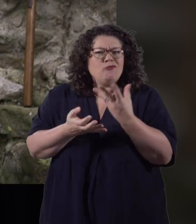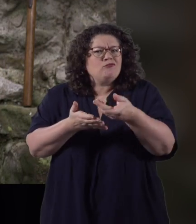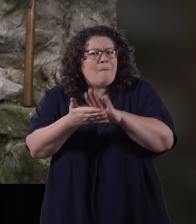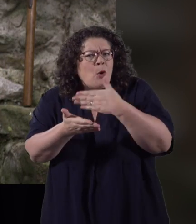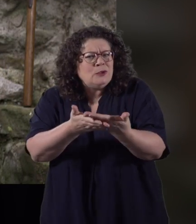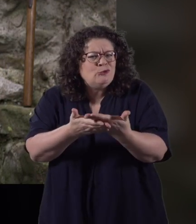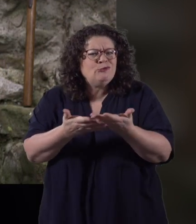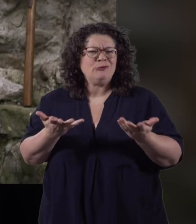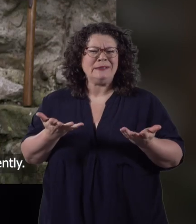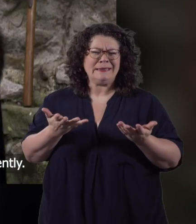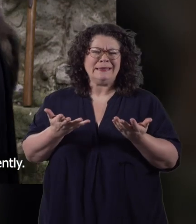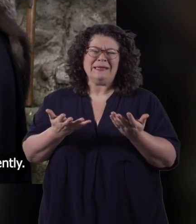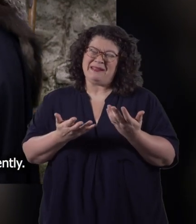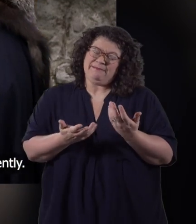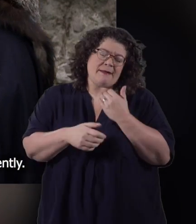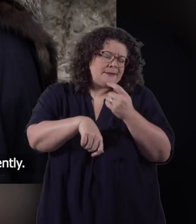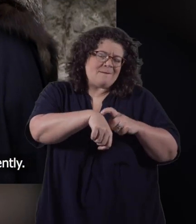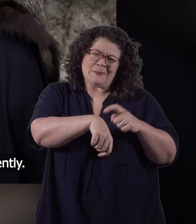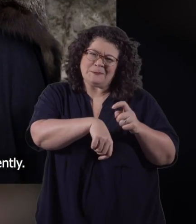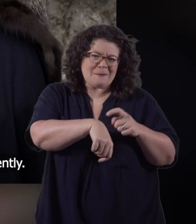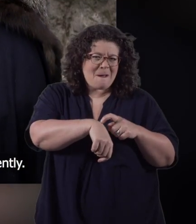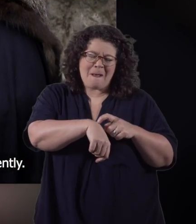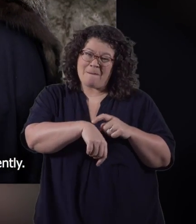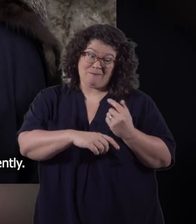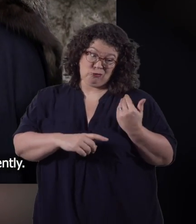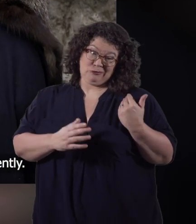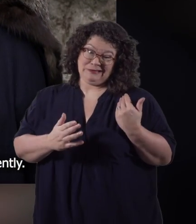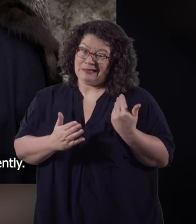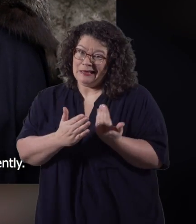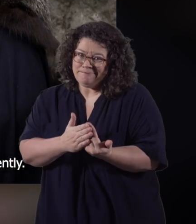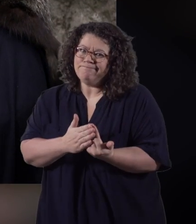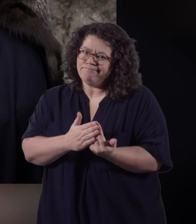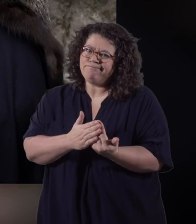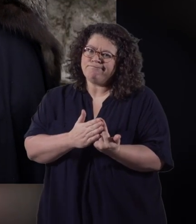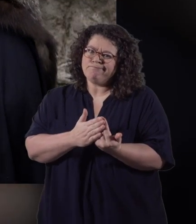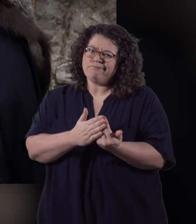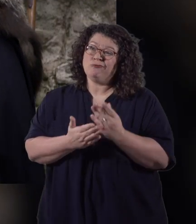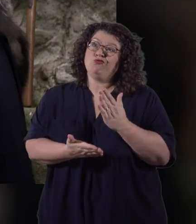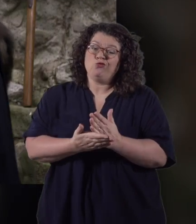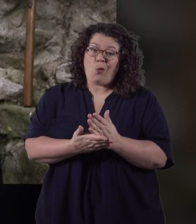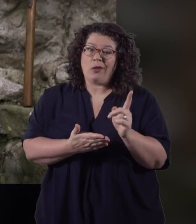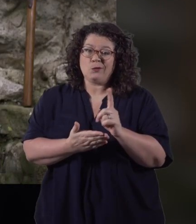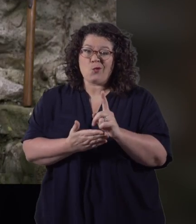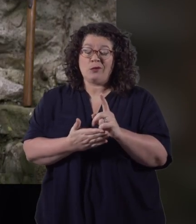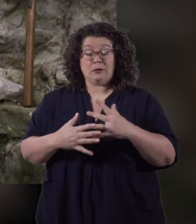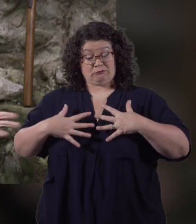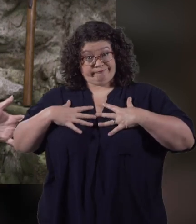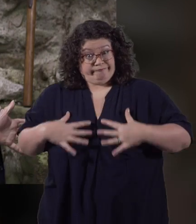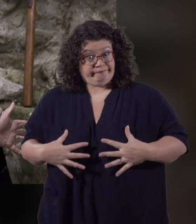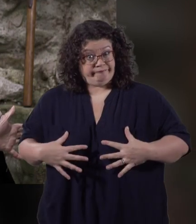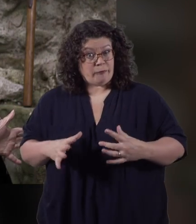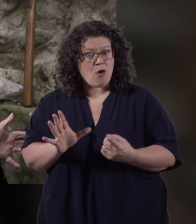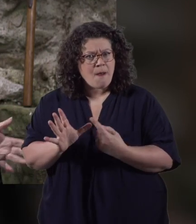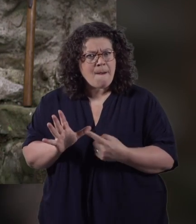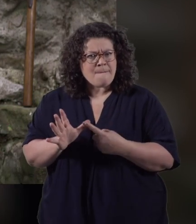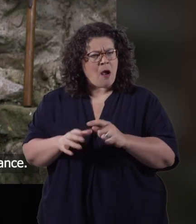write poetry. Little enough time, I fear, there has been for such things recently. Truth be told, it is the practice of wearing